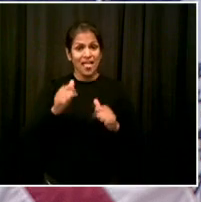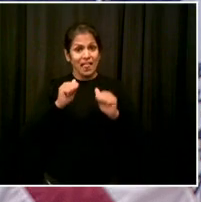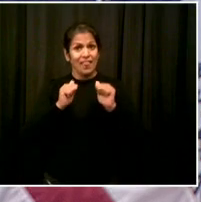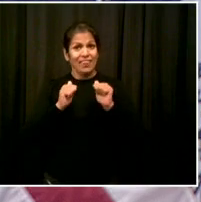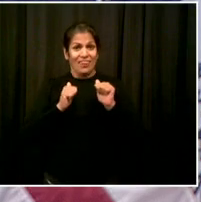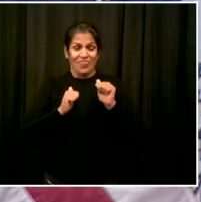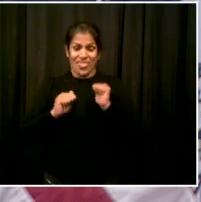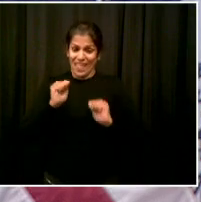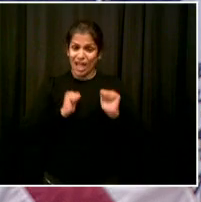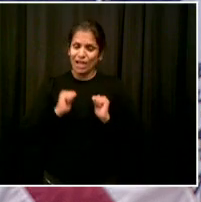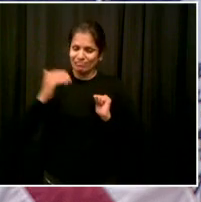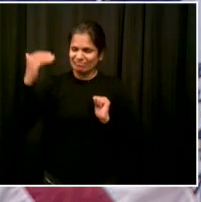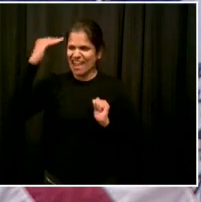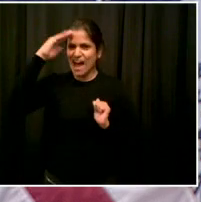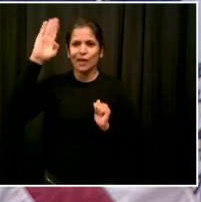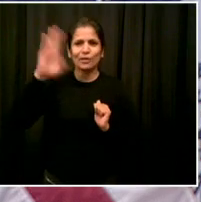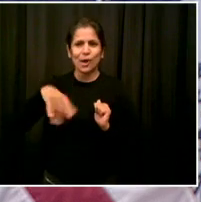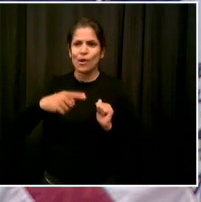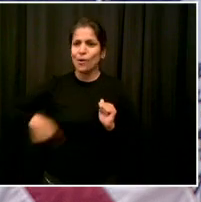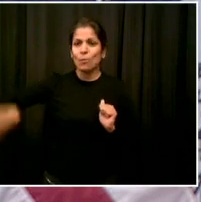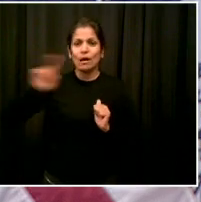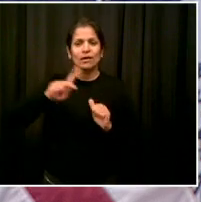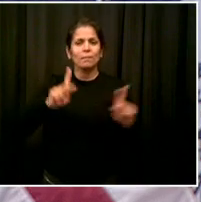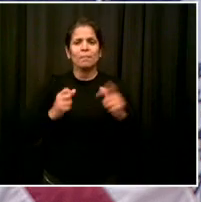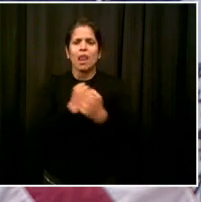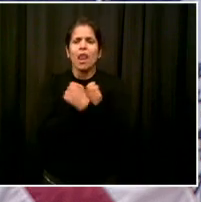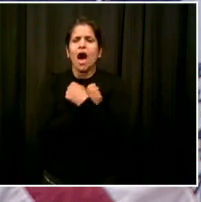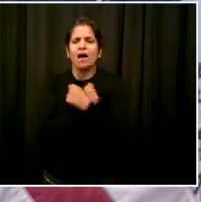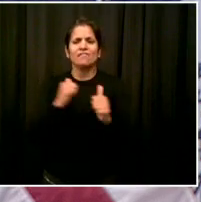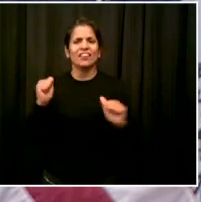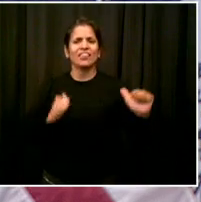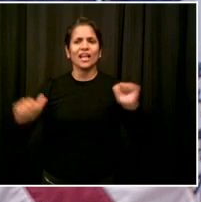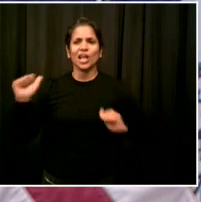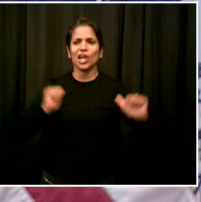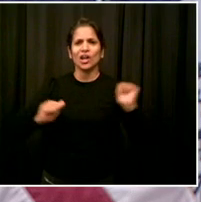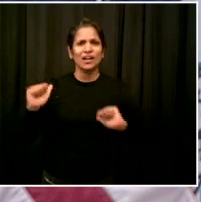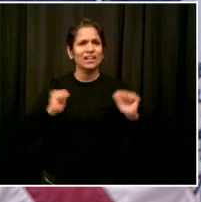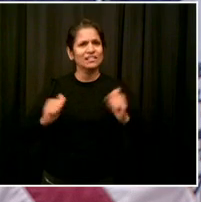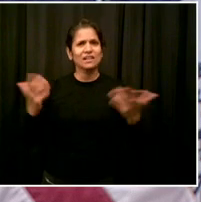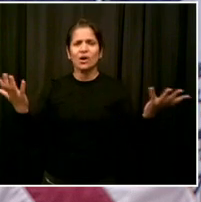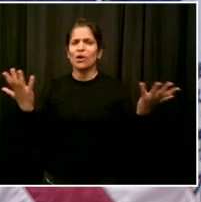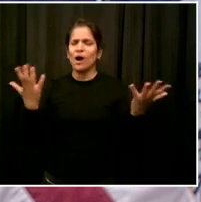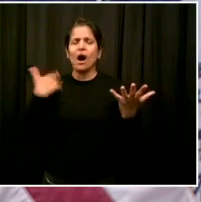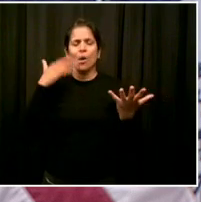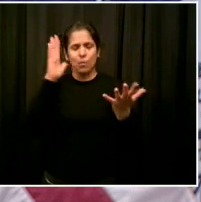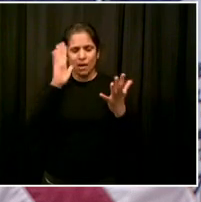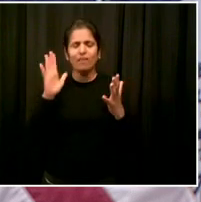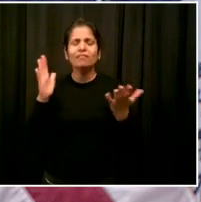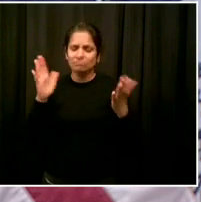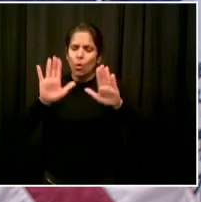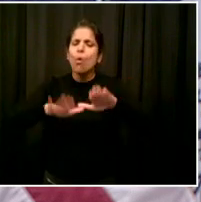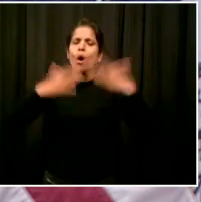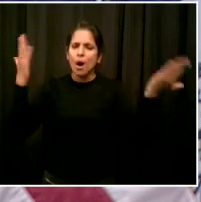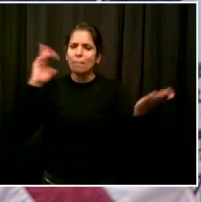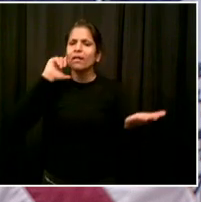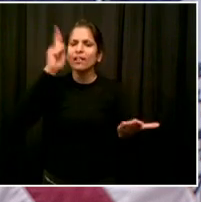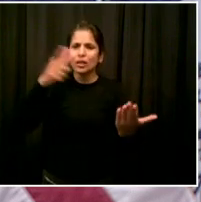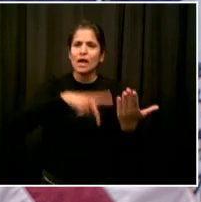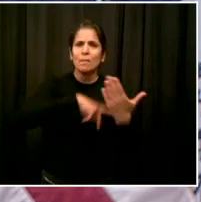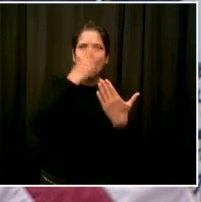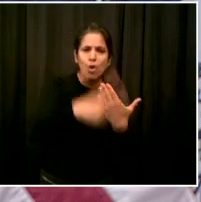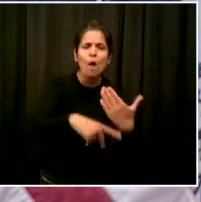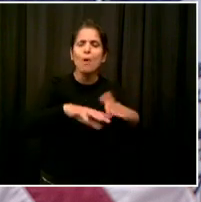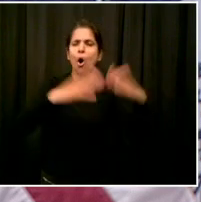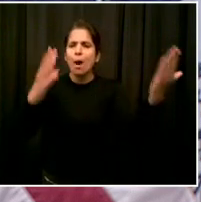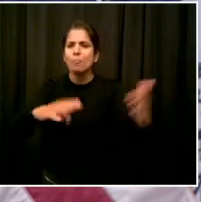It's starting right now with the restaurants. You're going to see a lot more. So I have no question about what happens in the